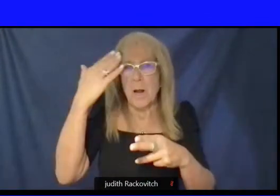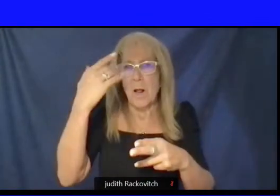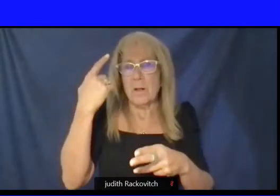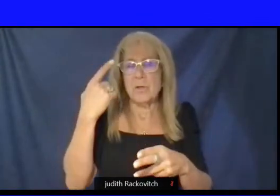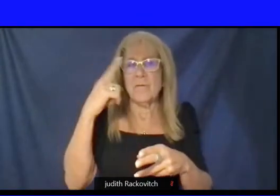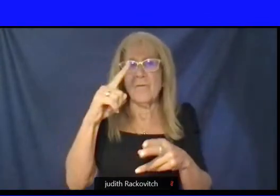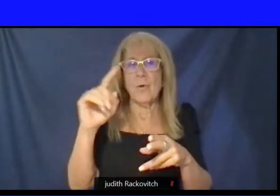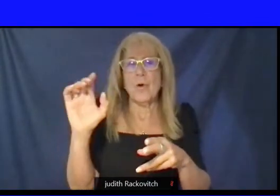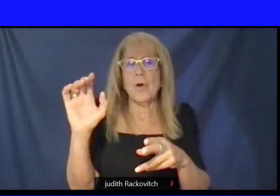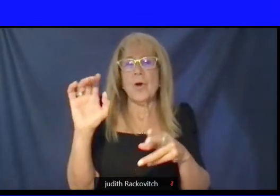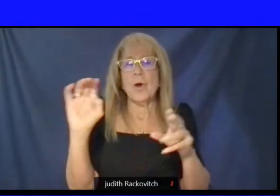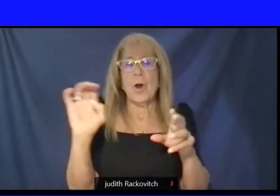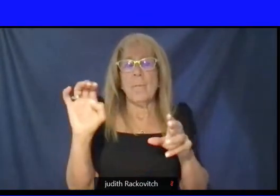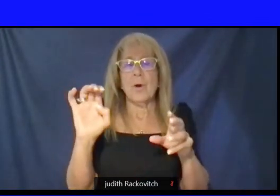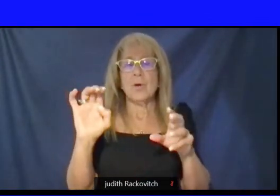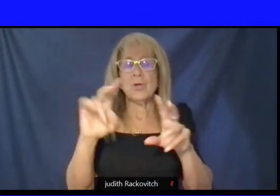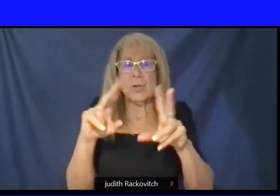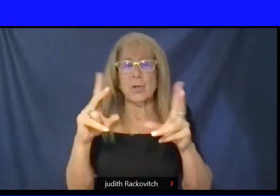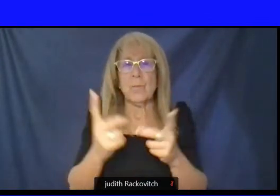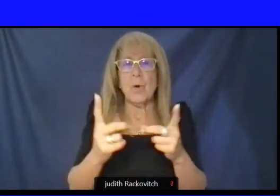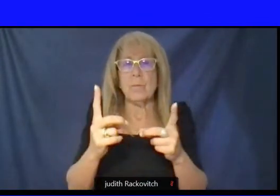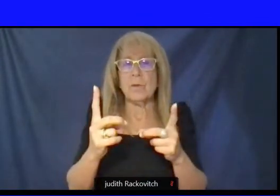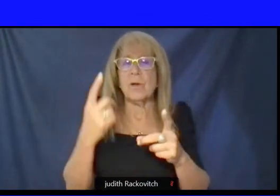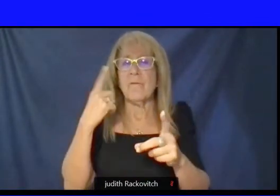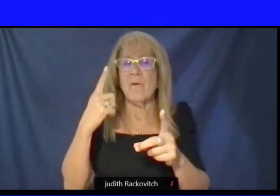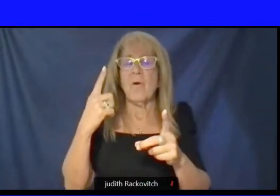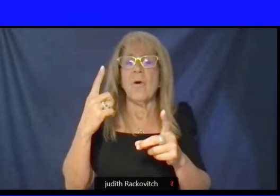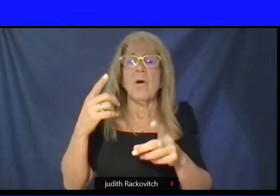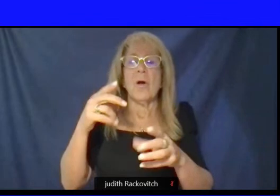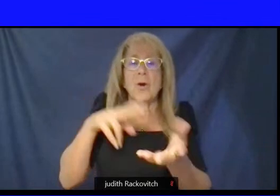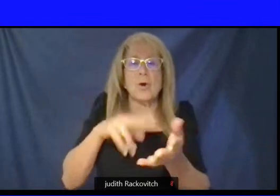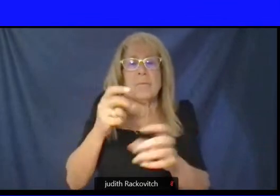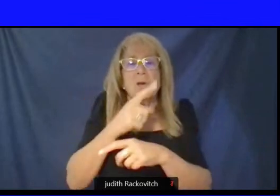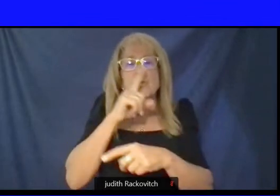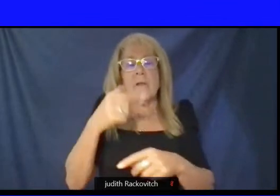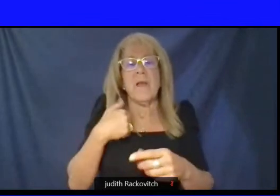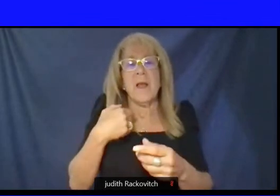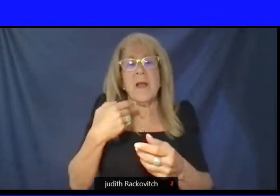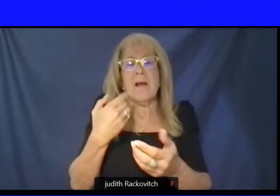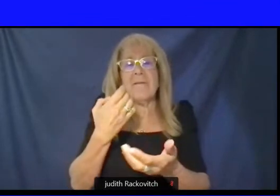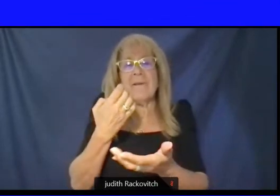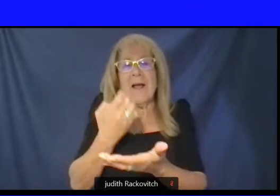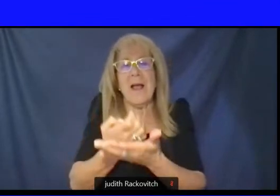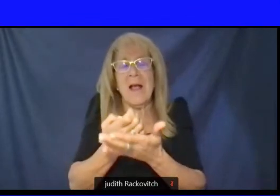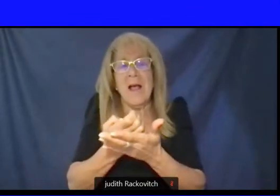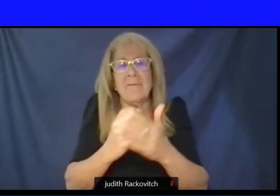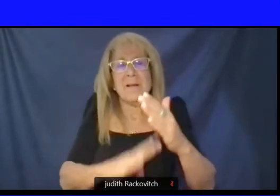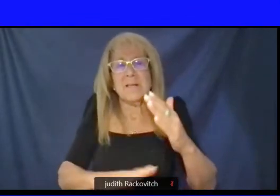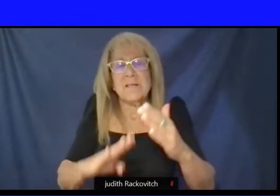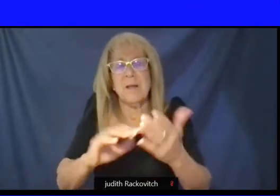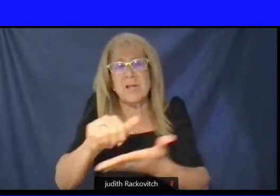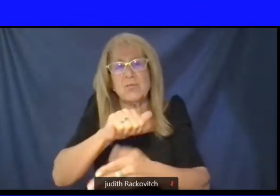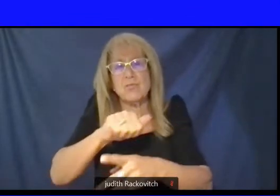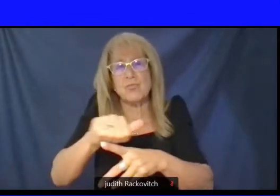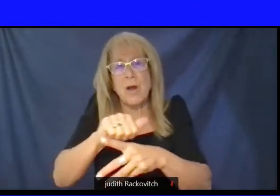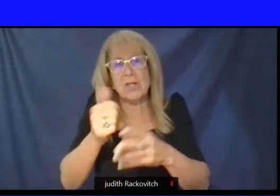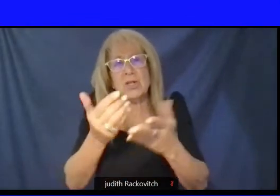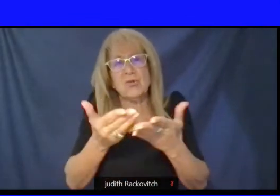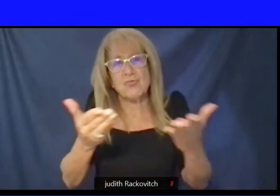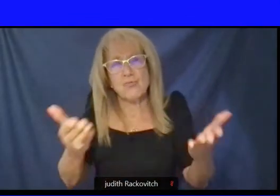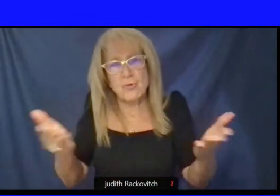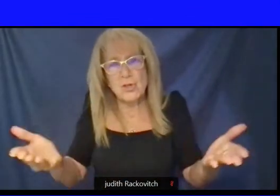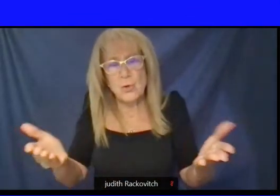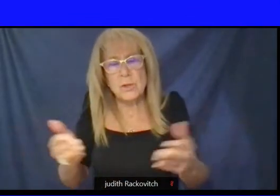From a quality perspective, the Office of Patient-Centered Care is in the process of laying the foundation for the creation of a system-level